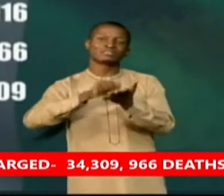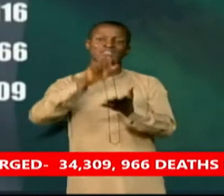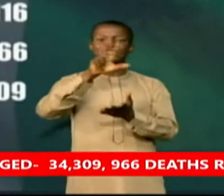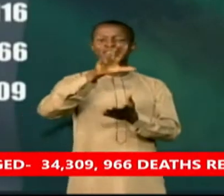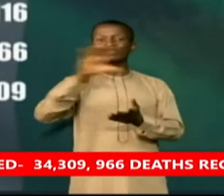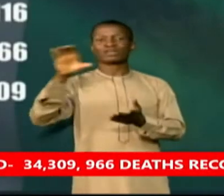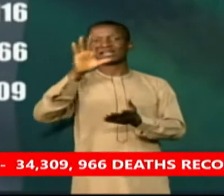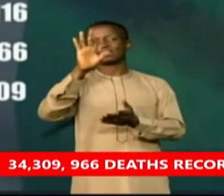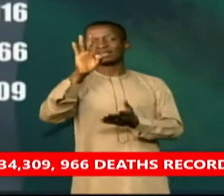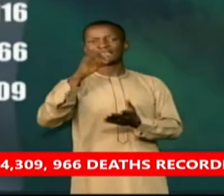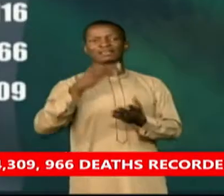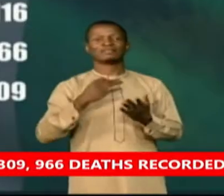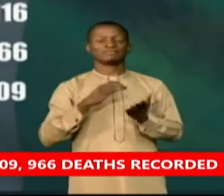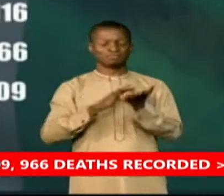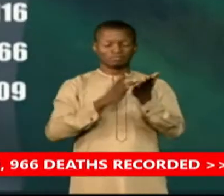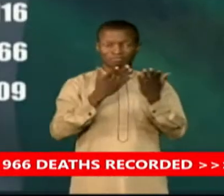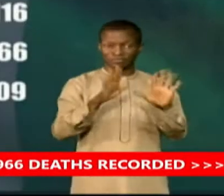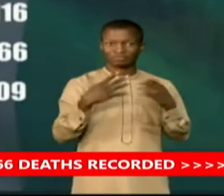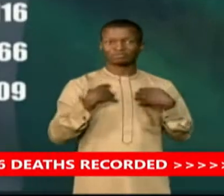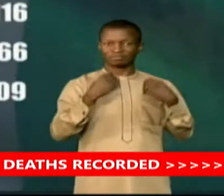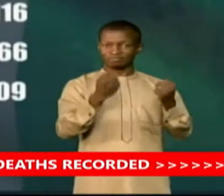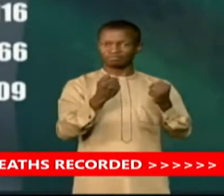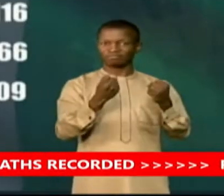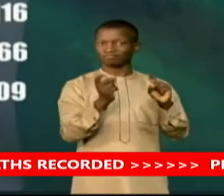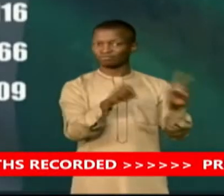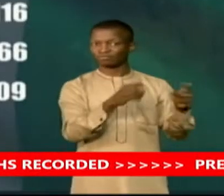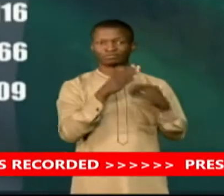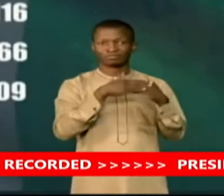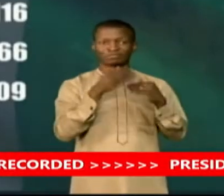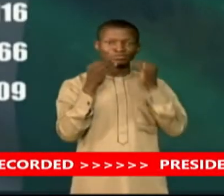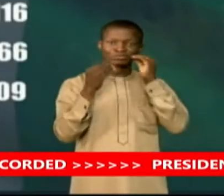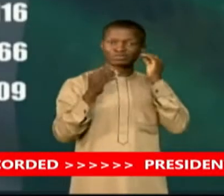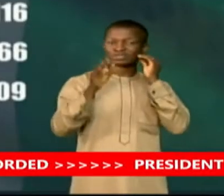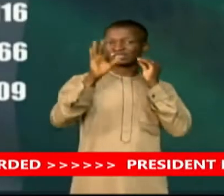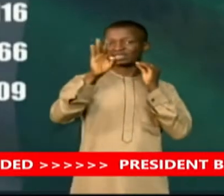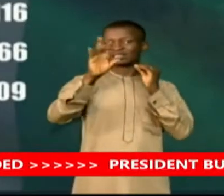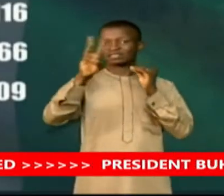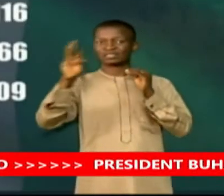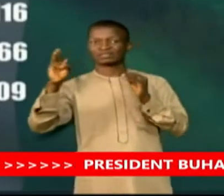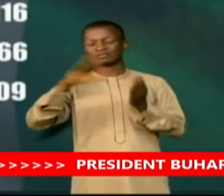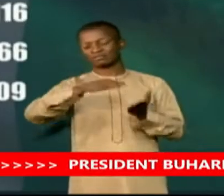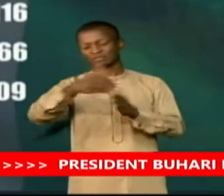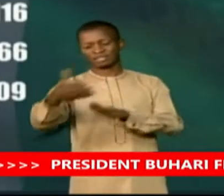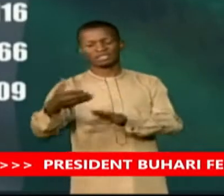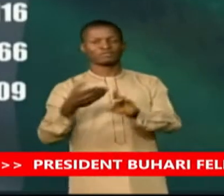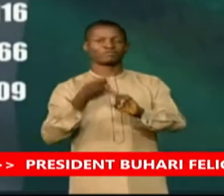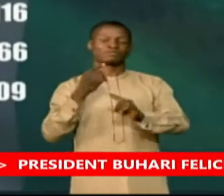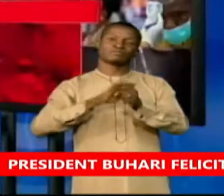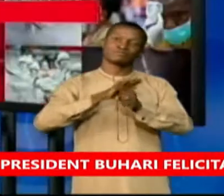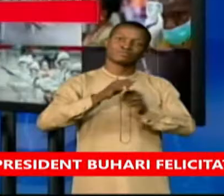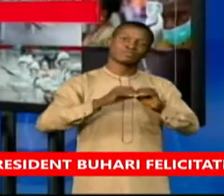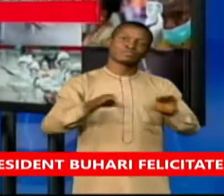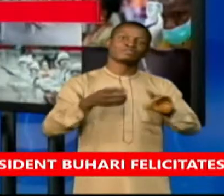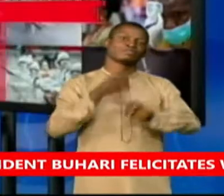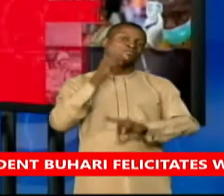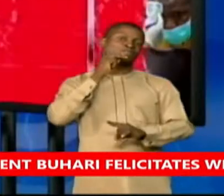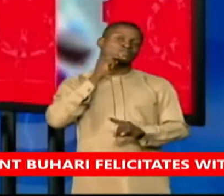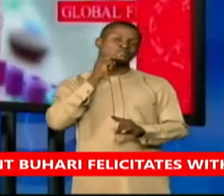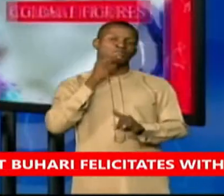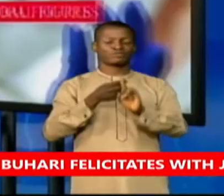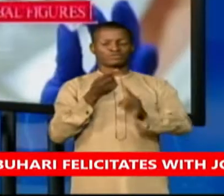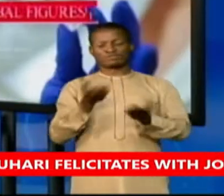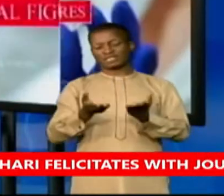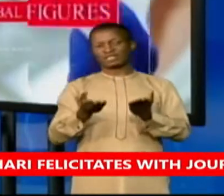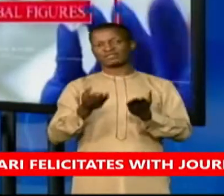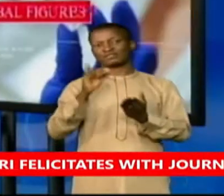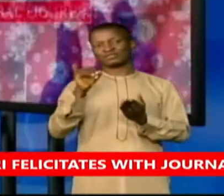34,309 have been treated and discharged, while 966 have died from the virus in the country. And that's it from here. I